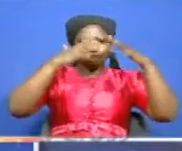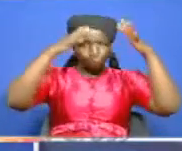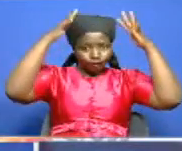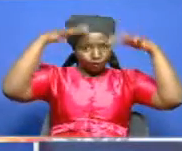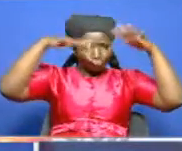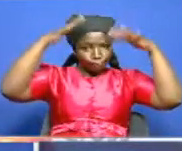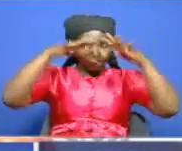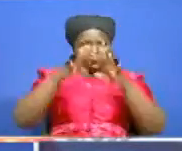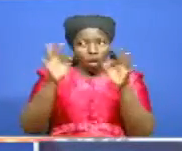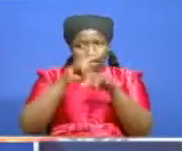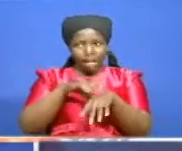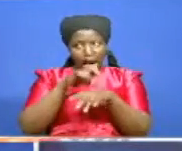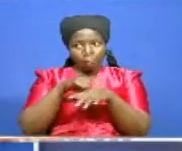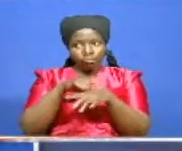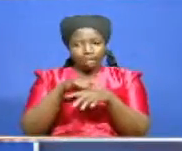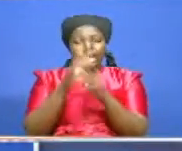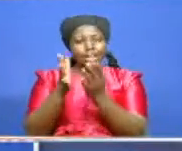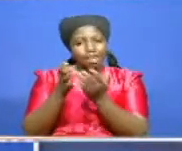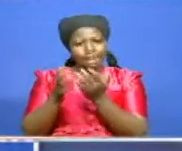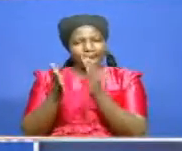of urgent life-saving support.